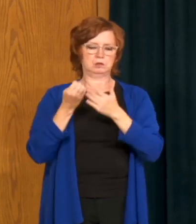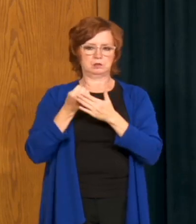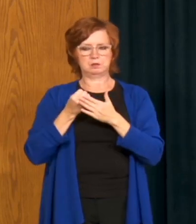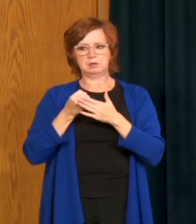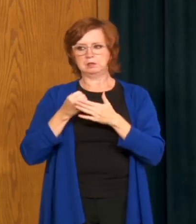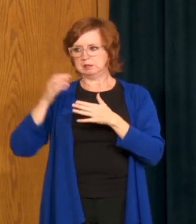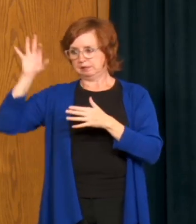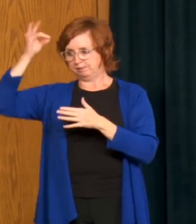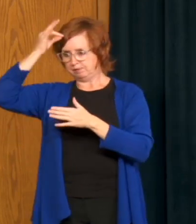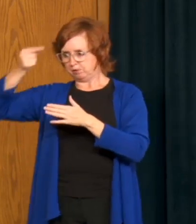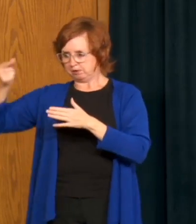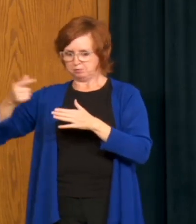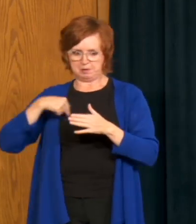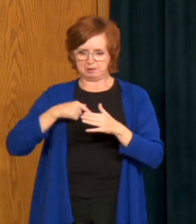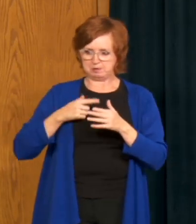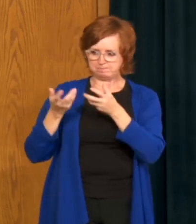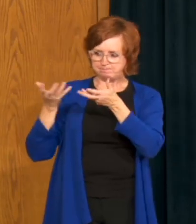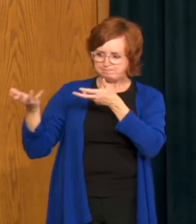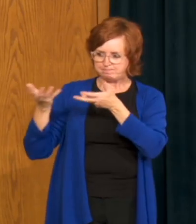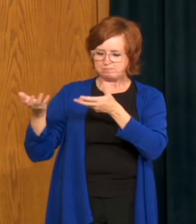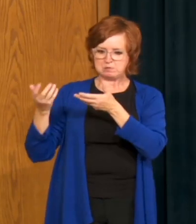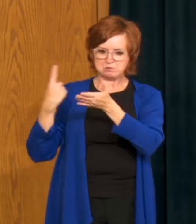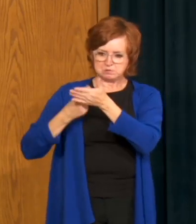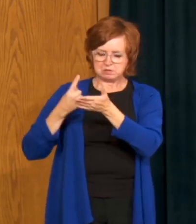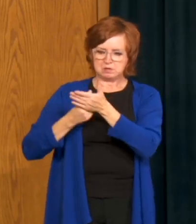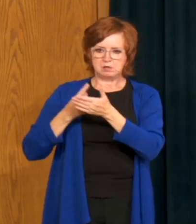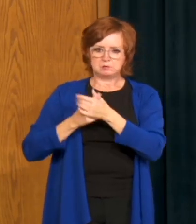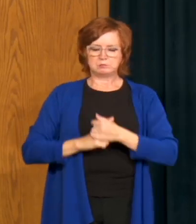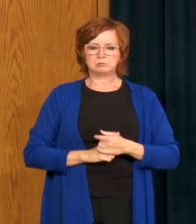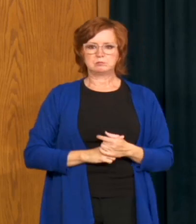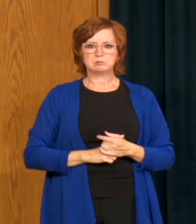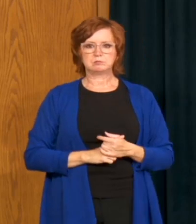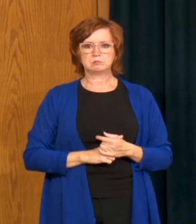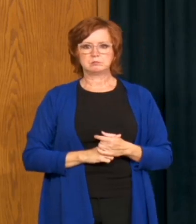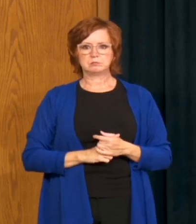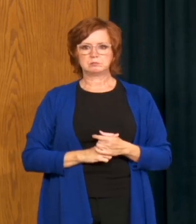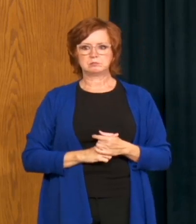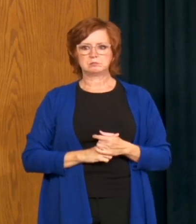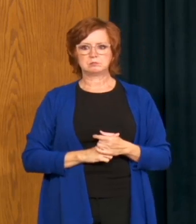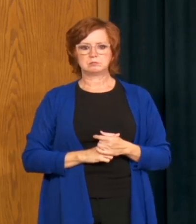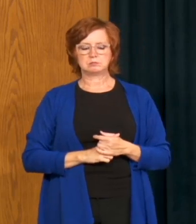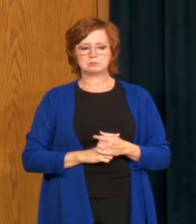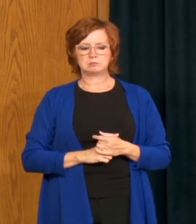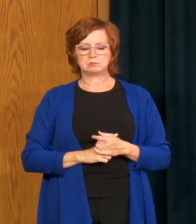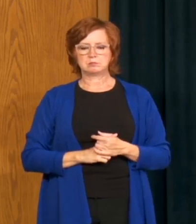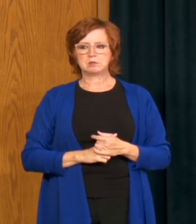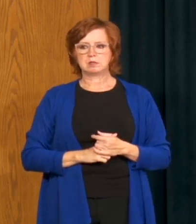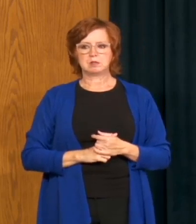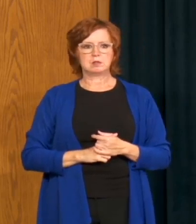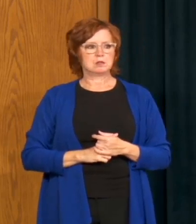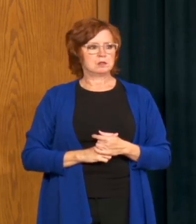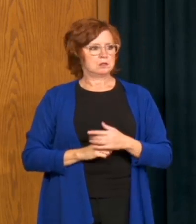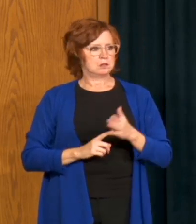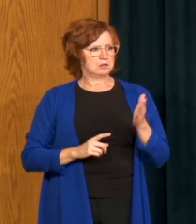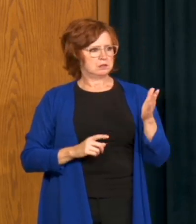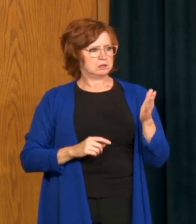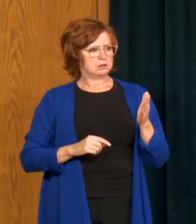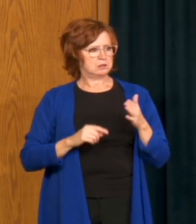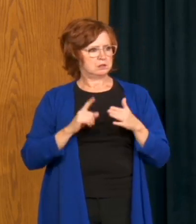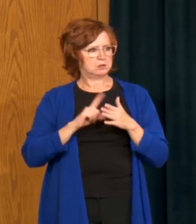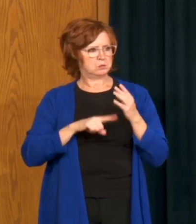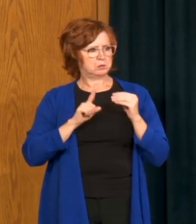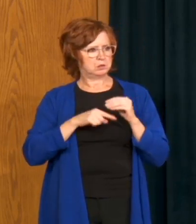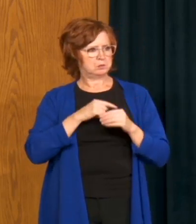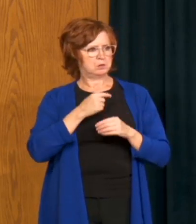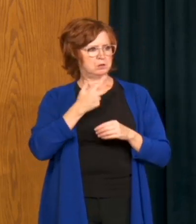the federal government, and then also working with it would be the larger municipalities that actually have a public transit system. So what happens to that $3 million